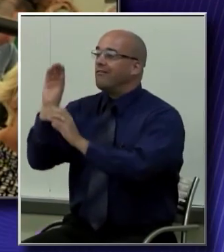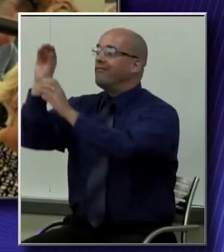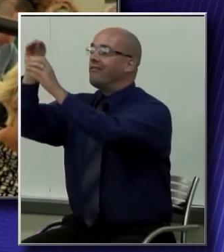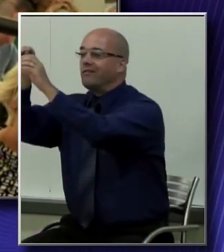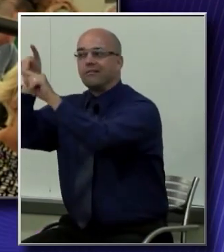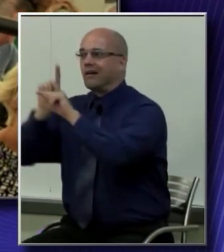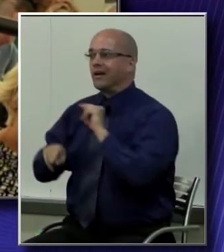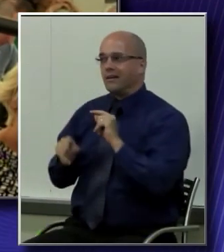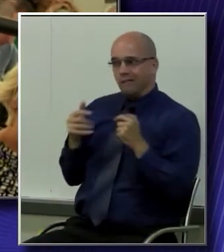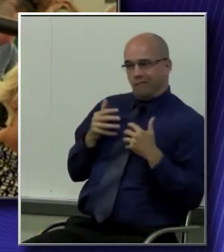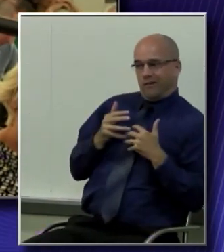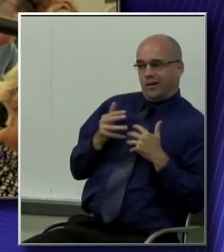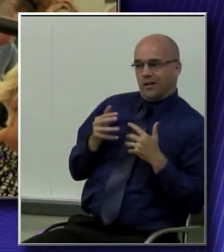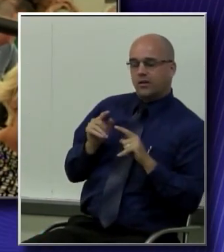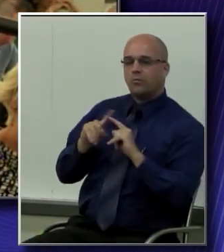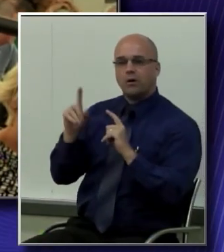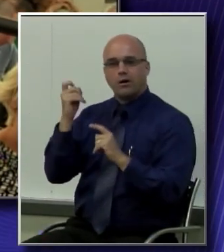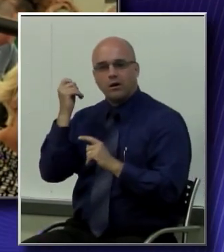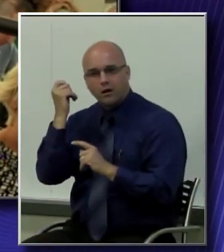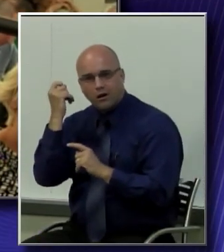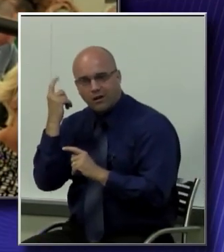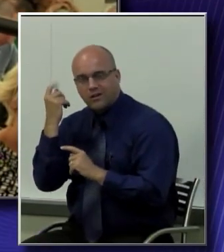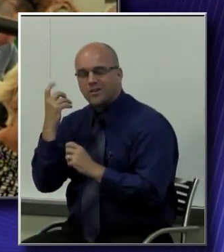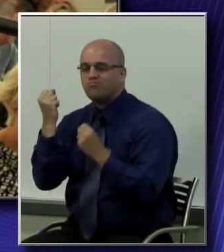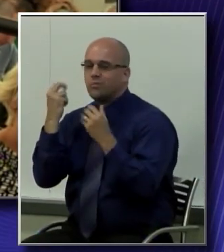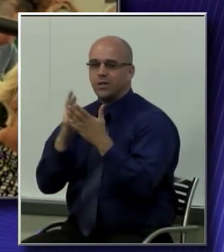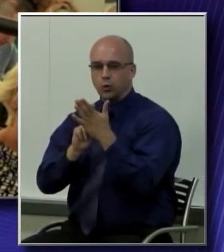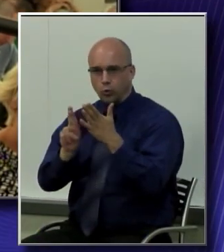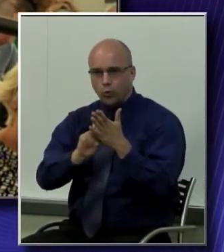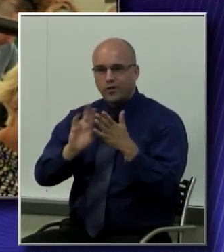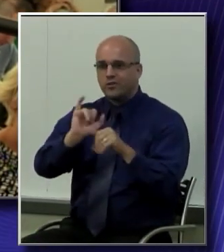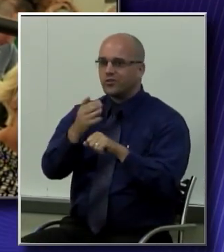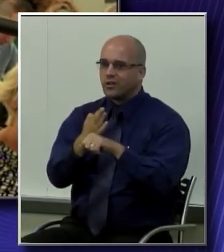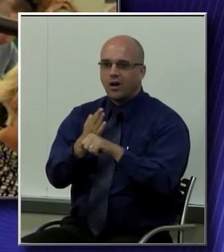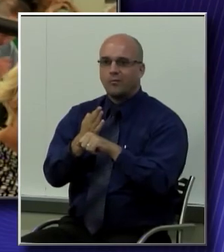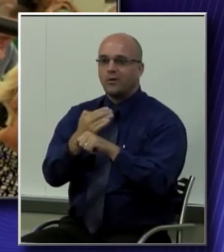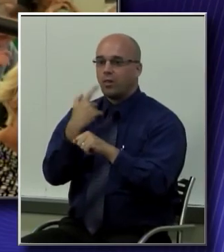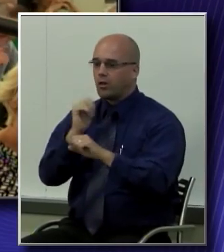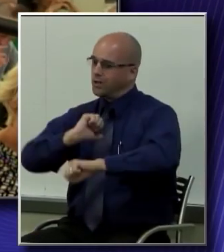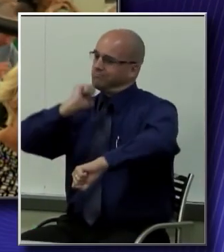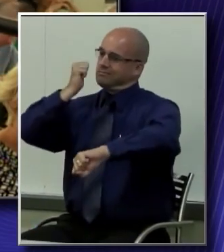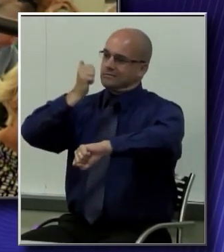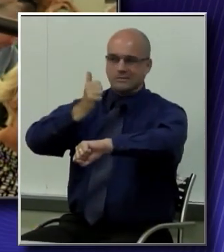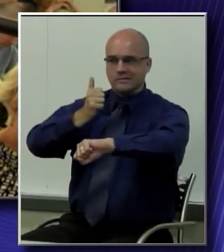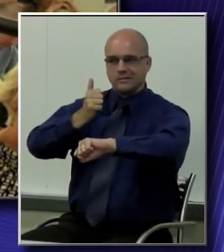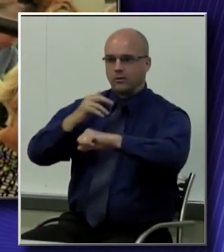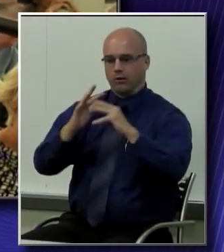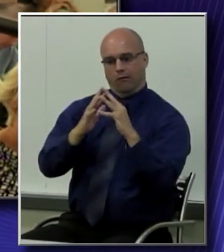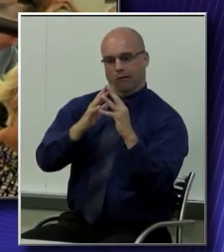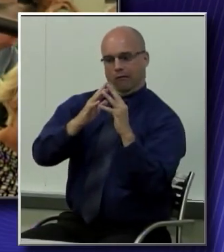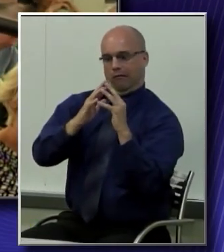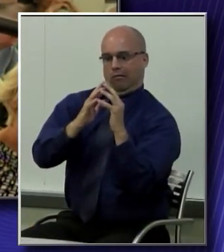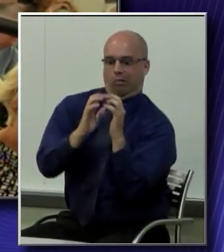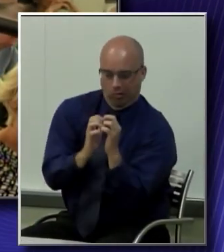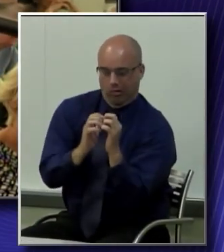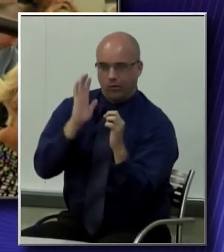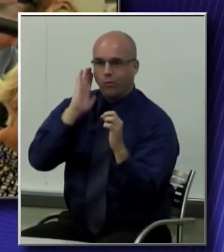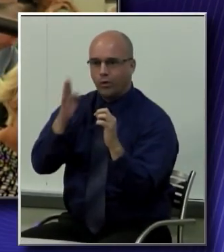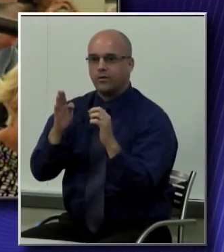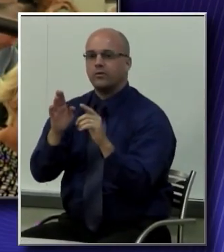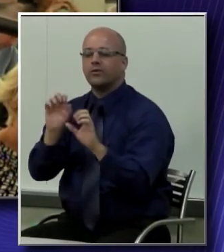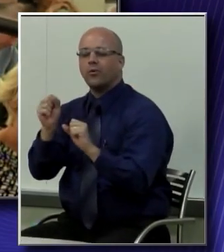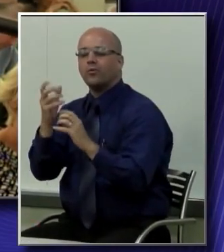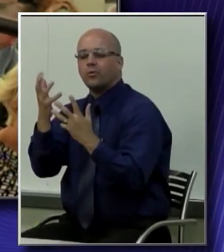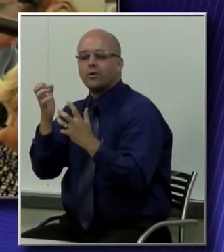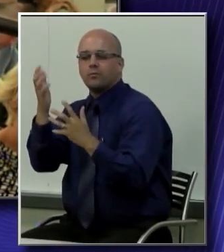positions and research positions that have very unstable jobs, and we are looking for a president who knows that this is